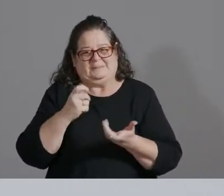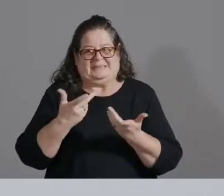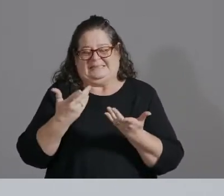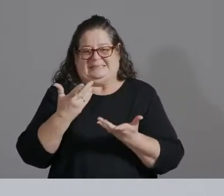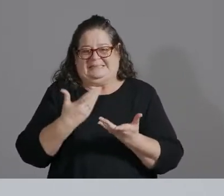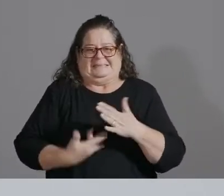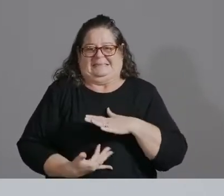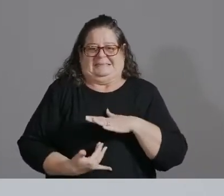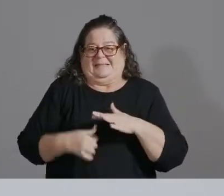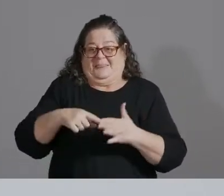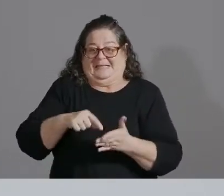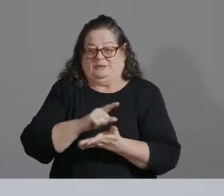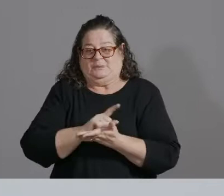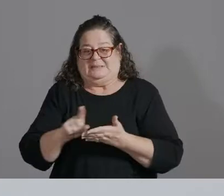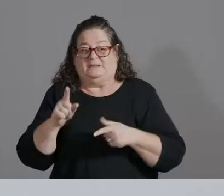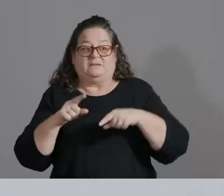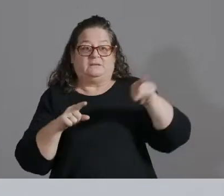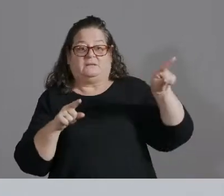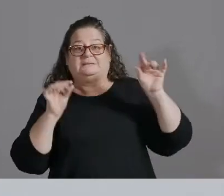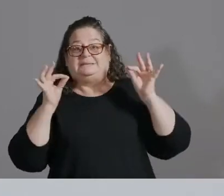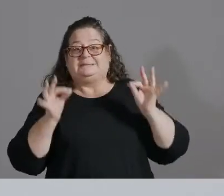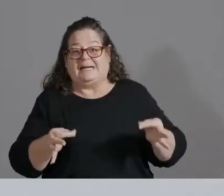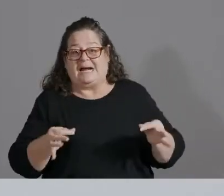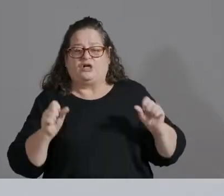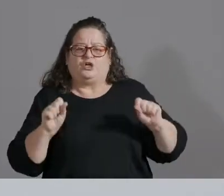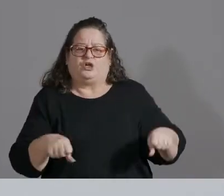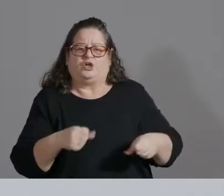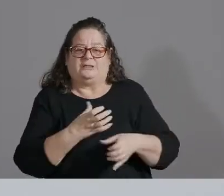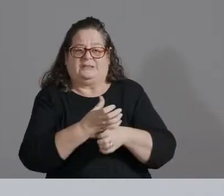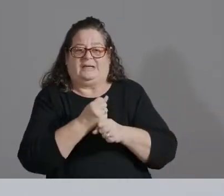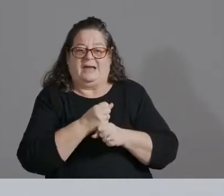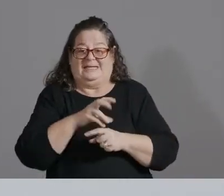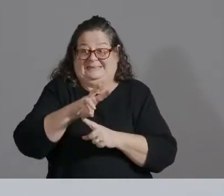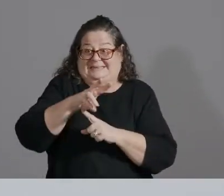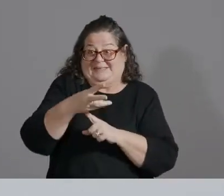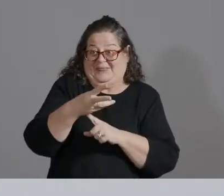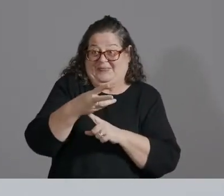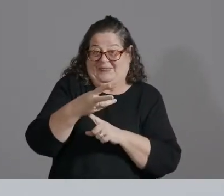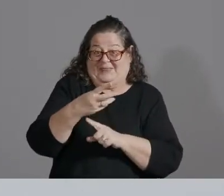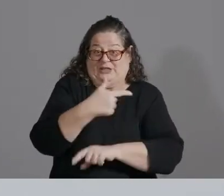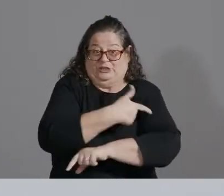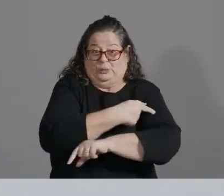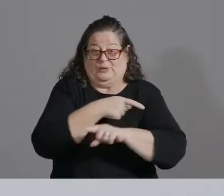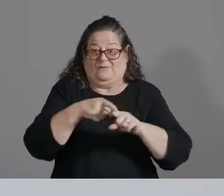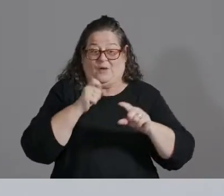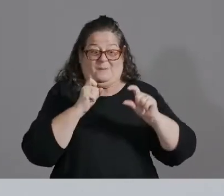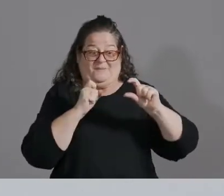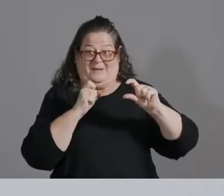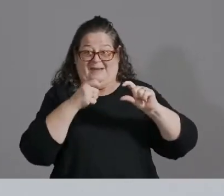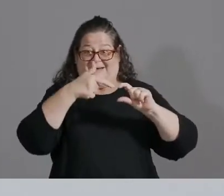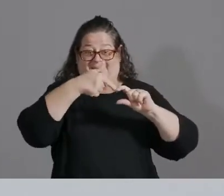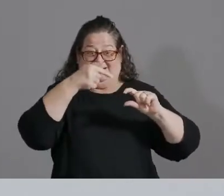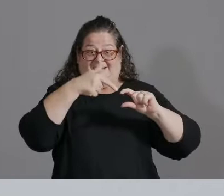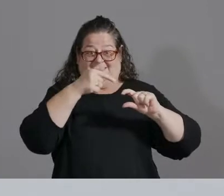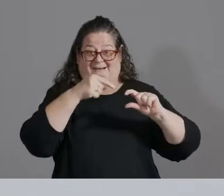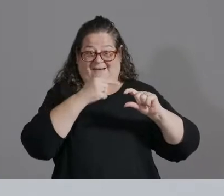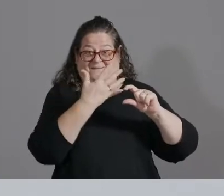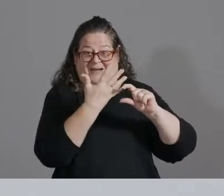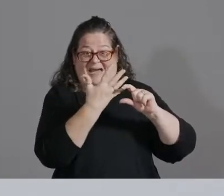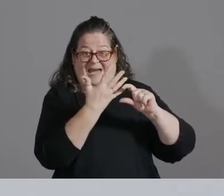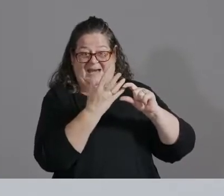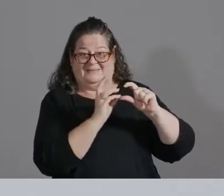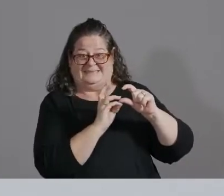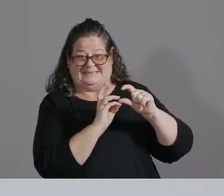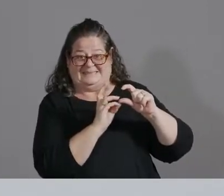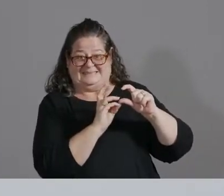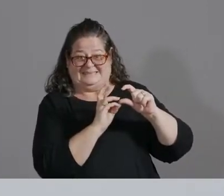routinely get that 6th dose out of Pfizer. So I'm just going to caution everybody right now on the 15th. Oh, apparently Siri's talking